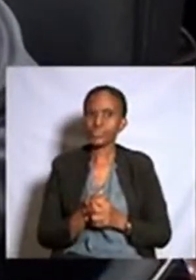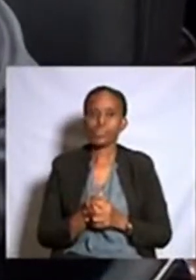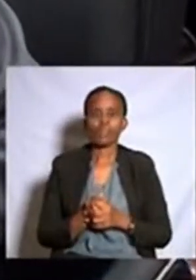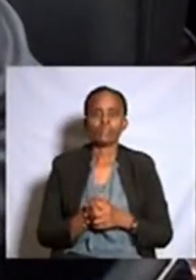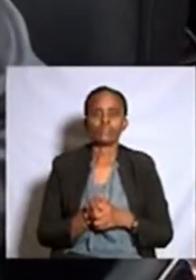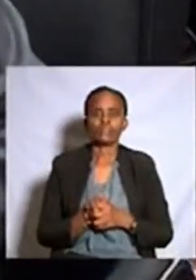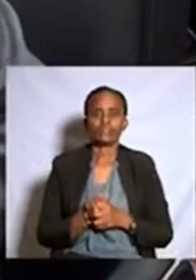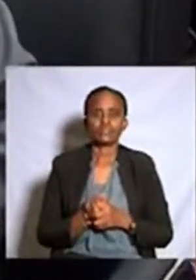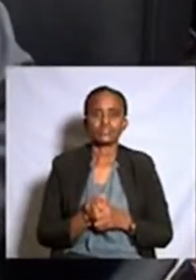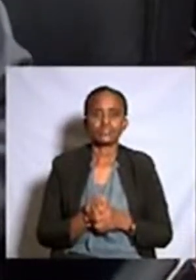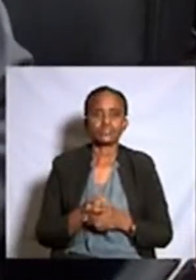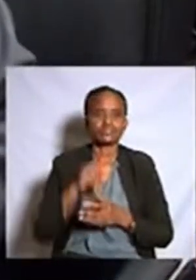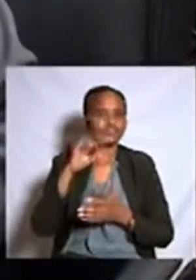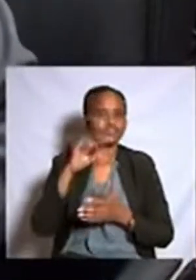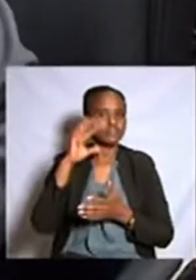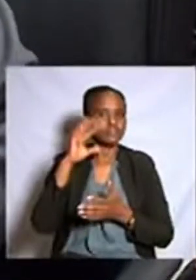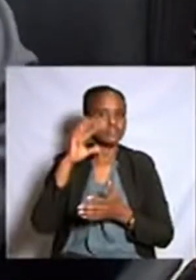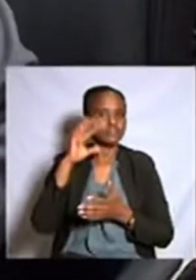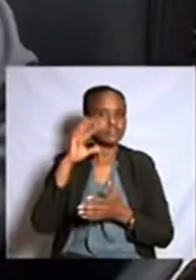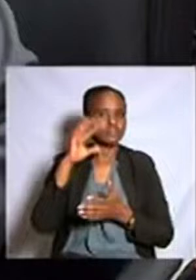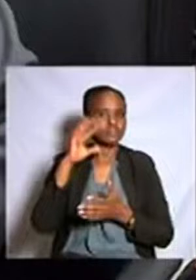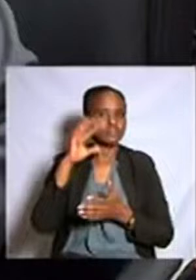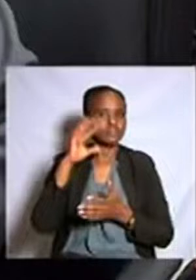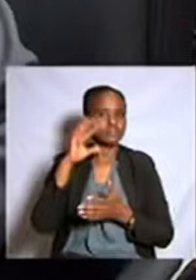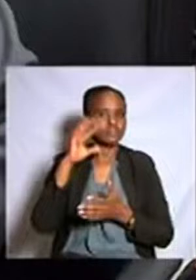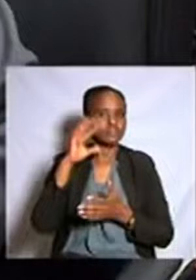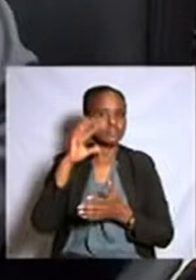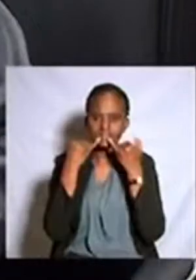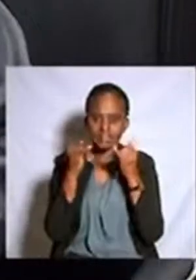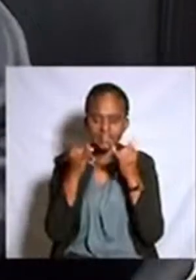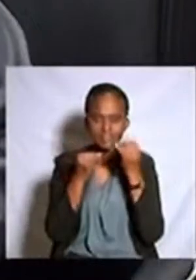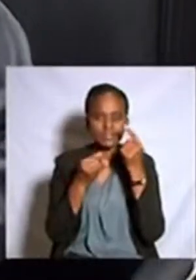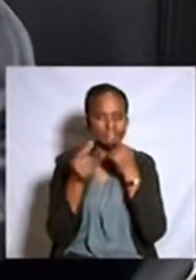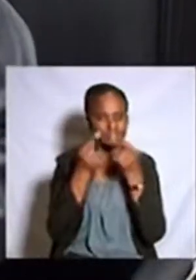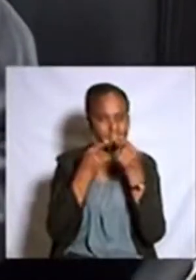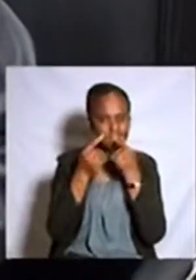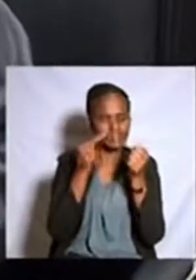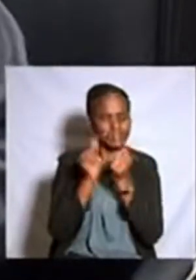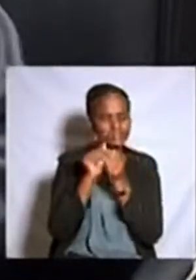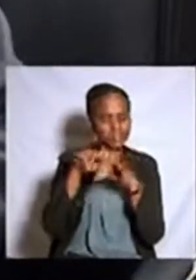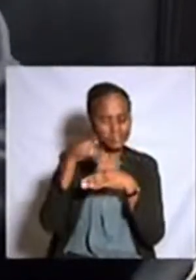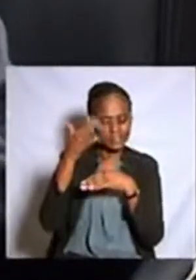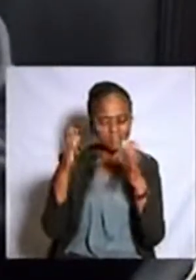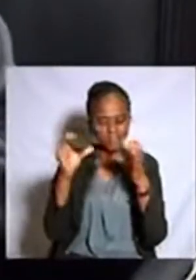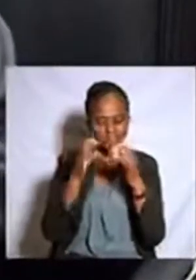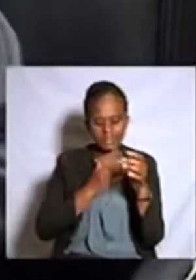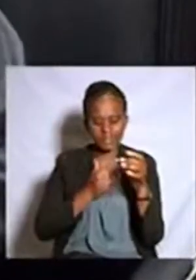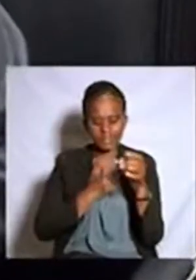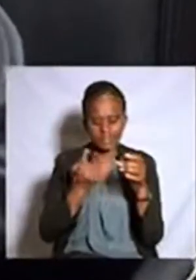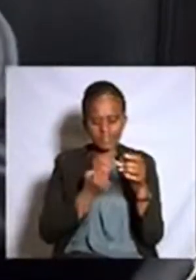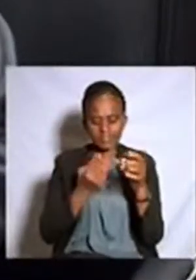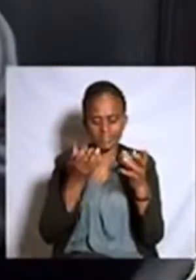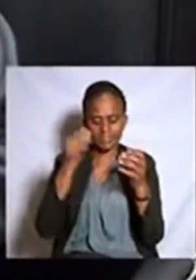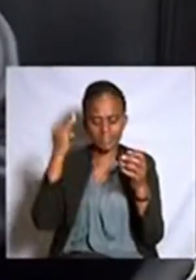on the Secretary mentioning engagement with the external counsel, I just want to find out